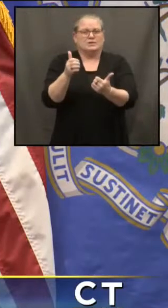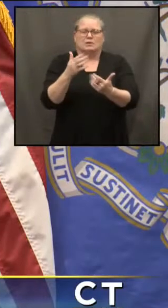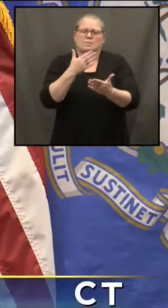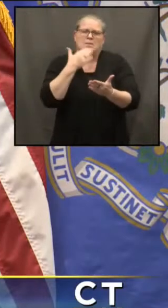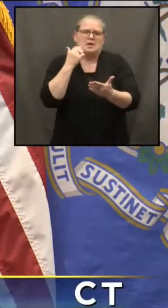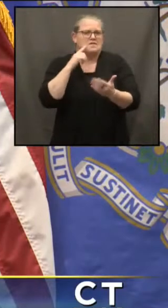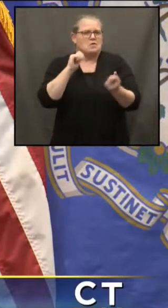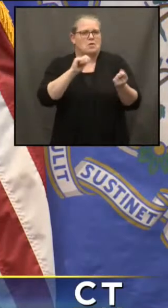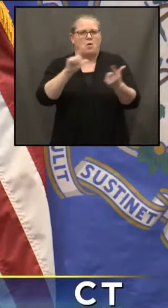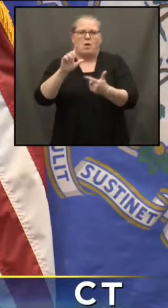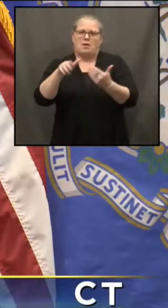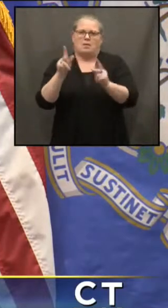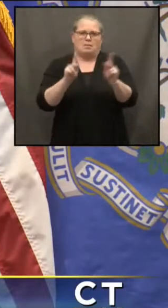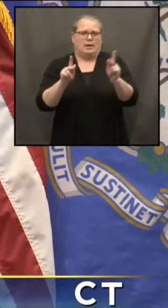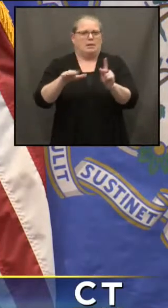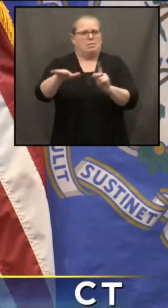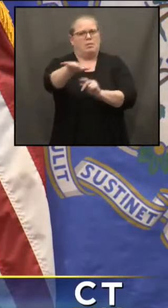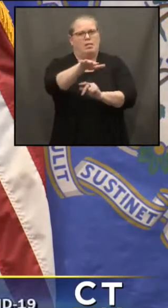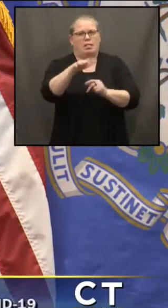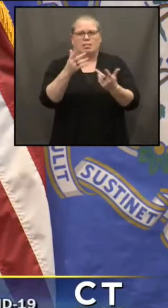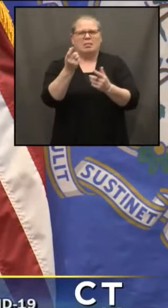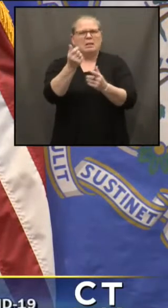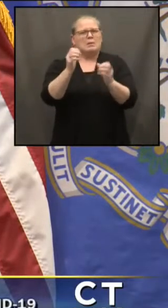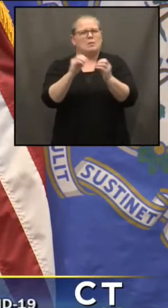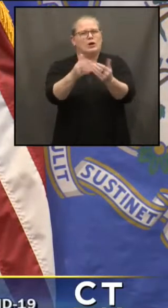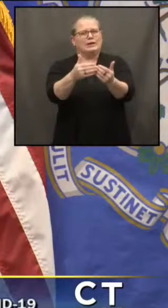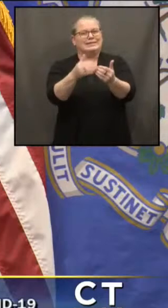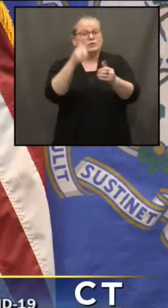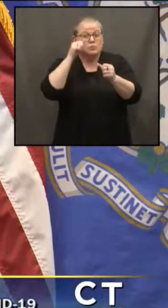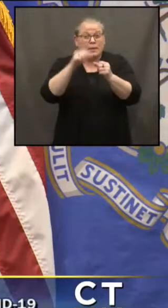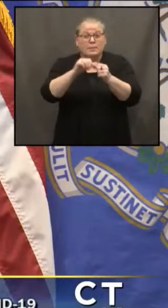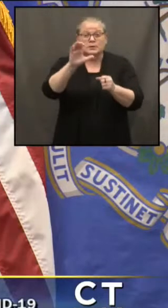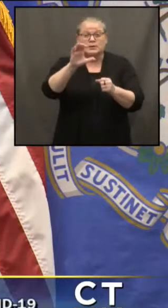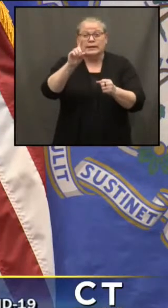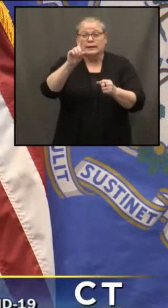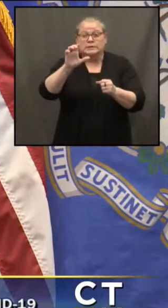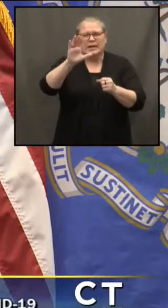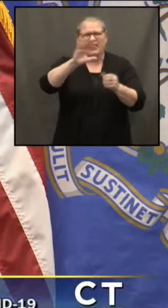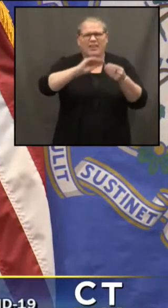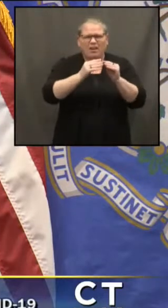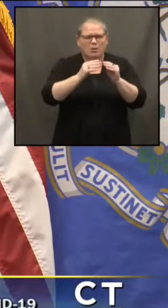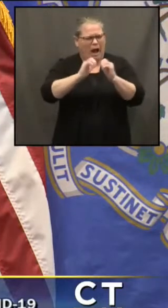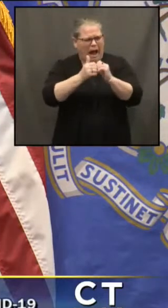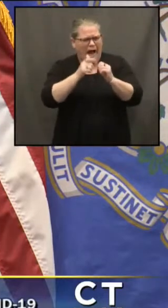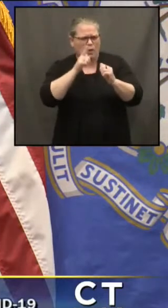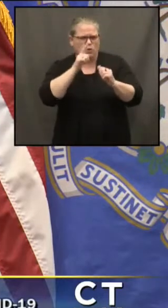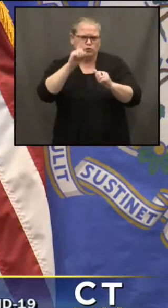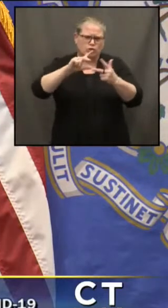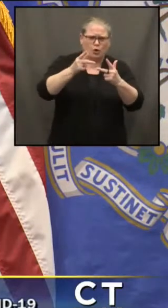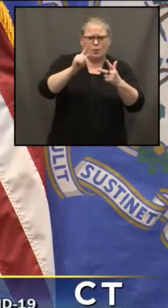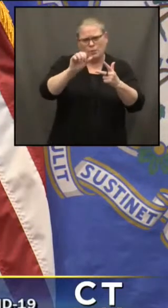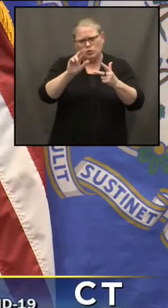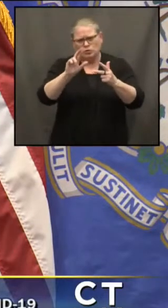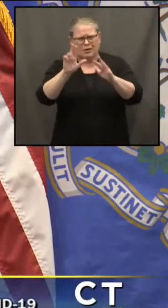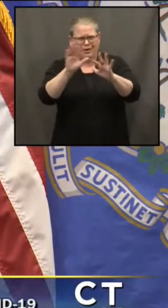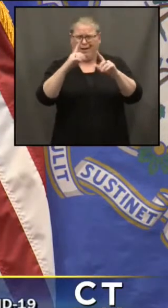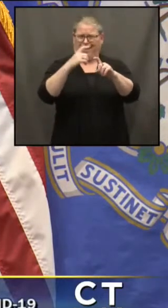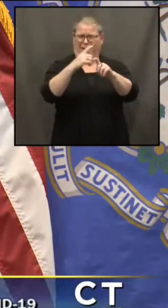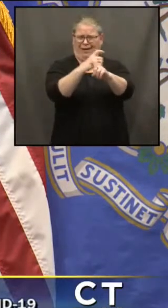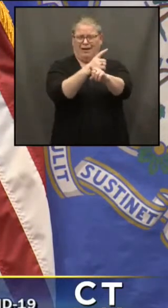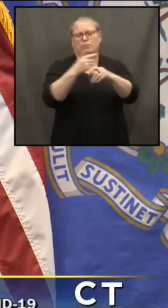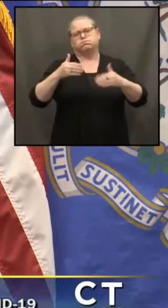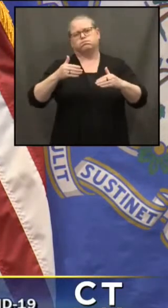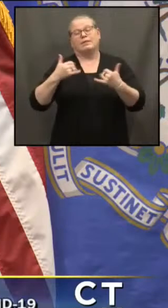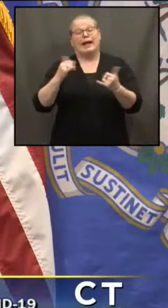sort of simplified the language. Remember, CDC had a complicated set of metrics for who should get the booster. The answer is really everybody should